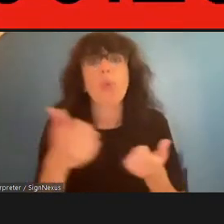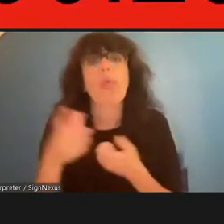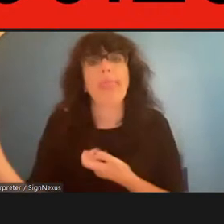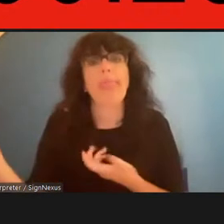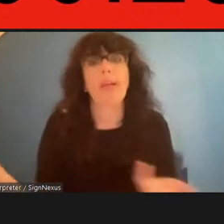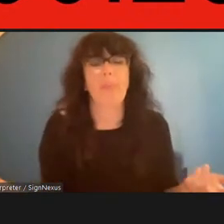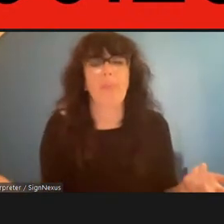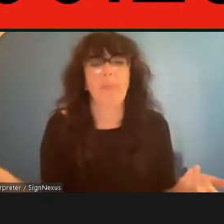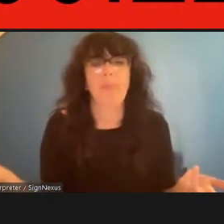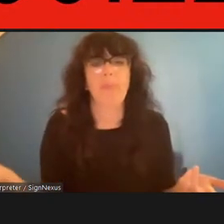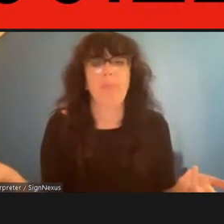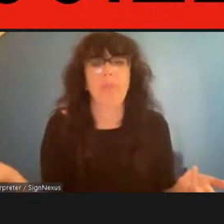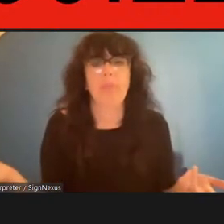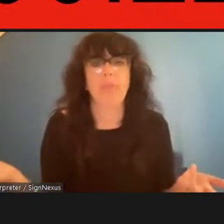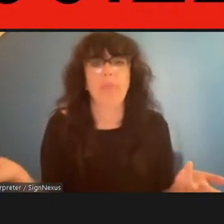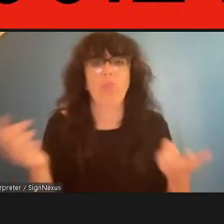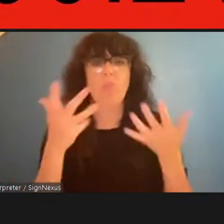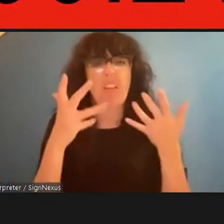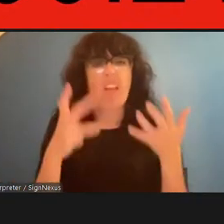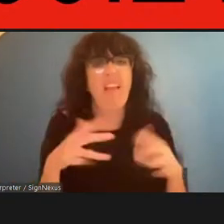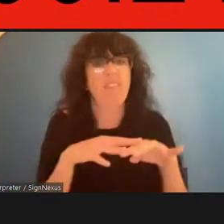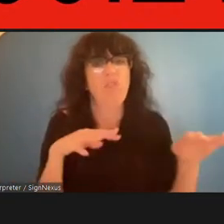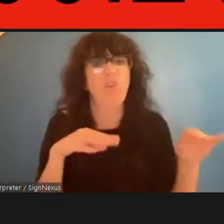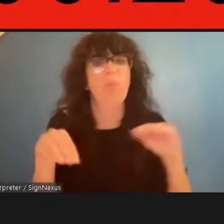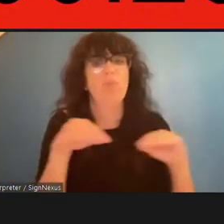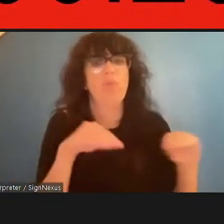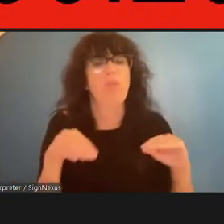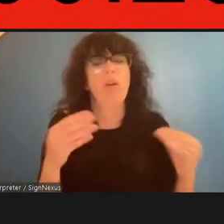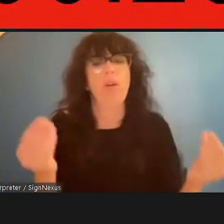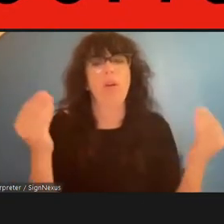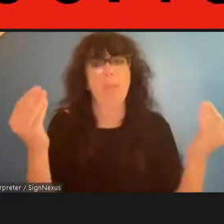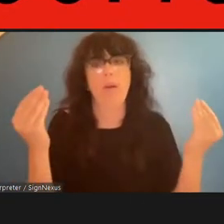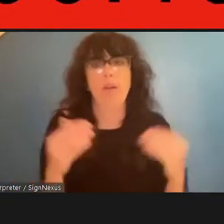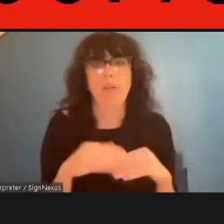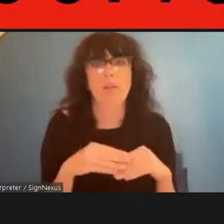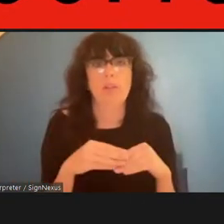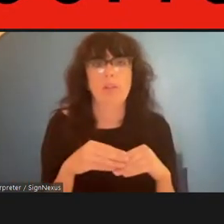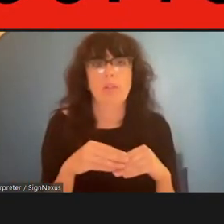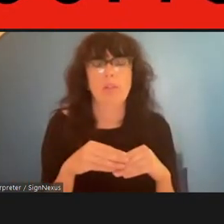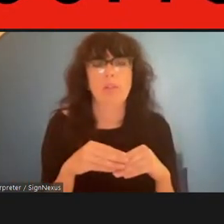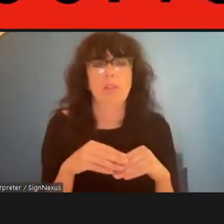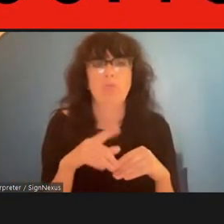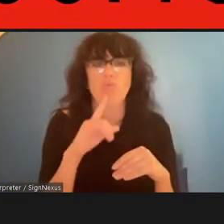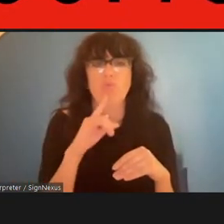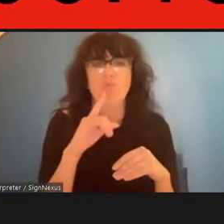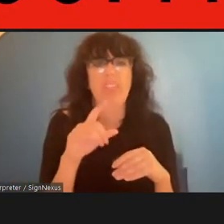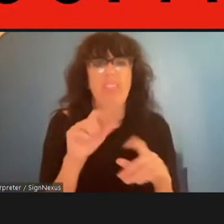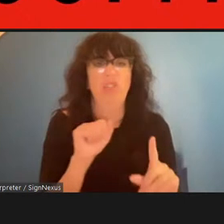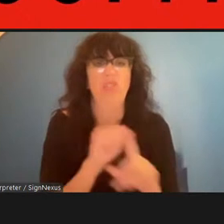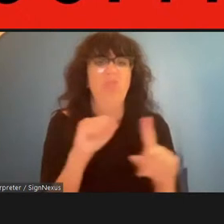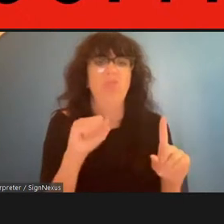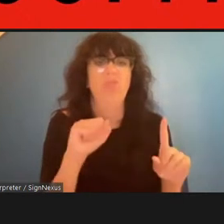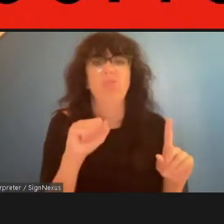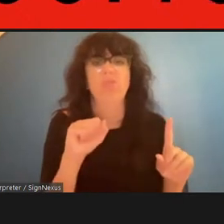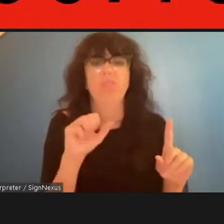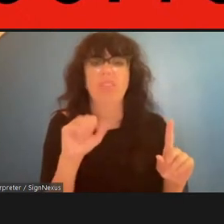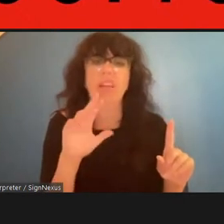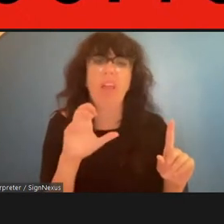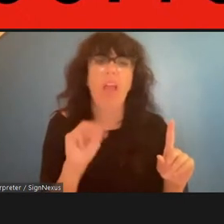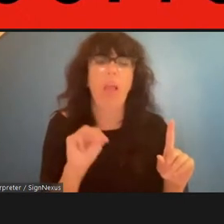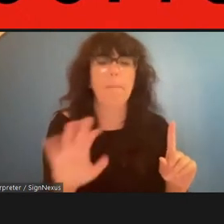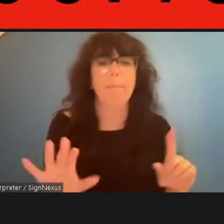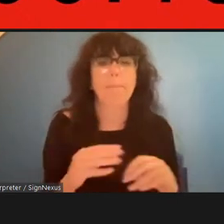right oh so you're gonna see heavy traffic moving around come on now this is nothing but a scheme empty